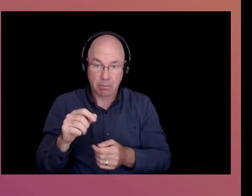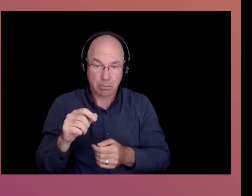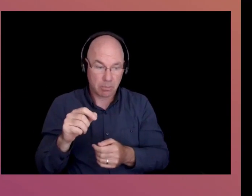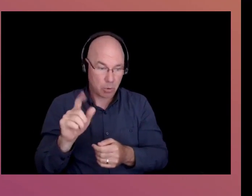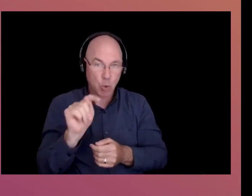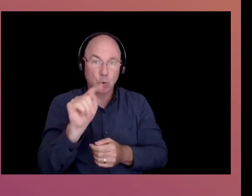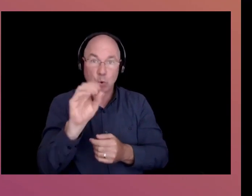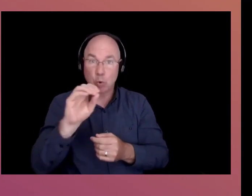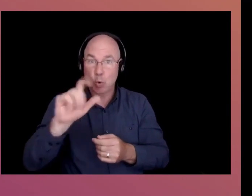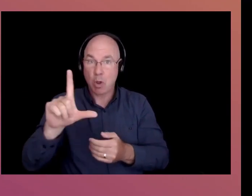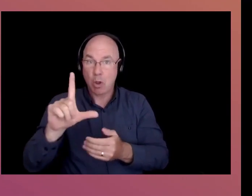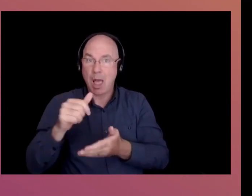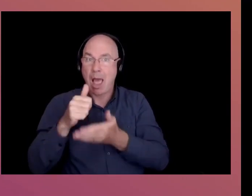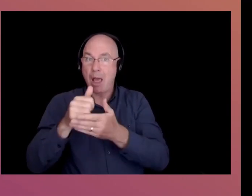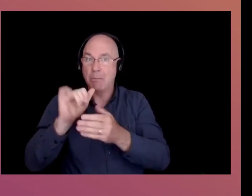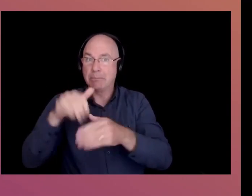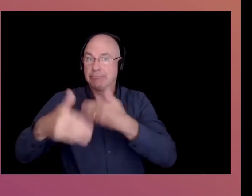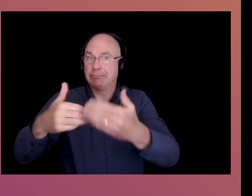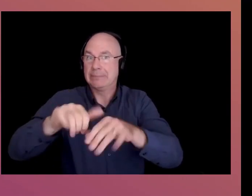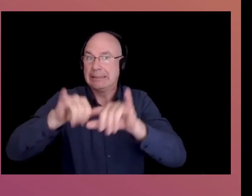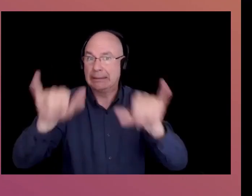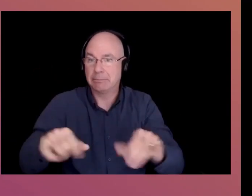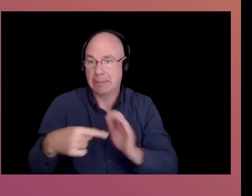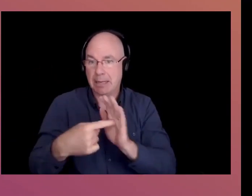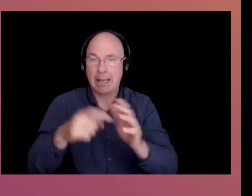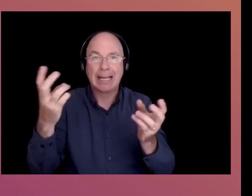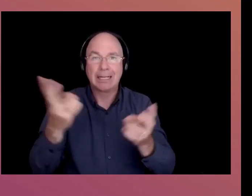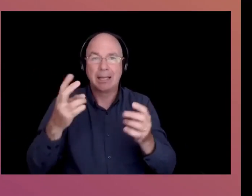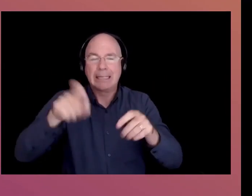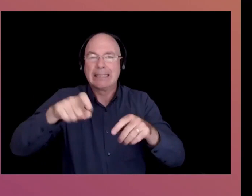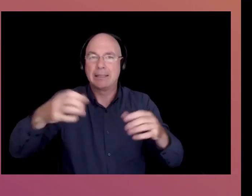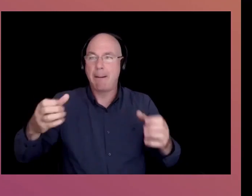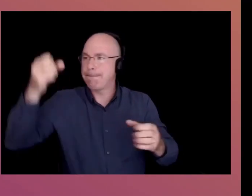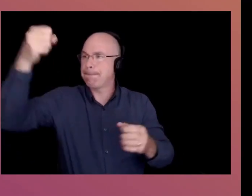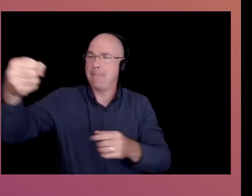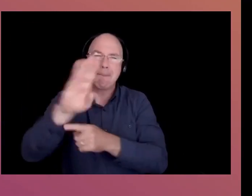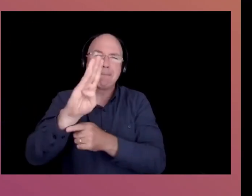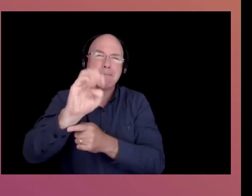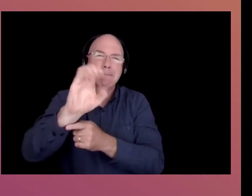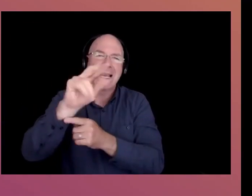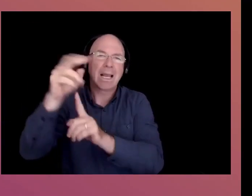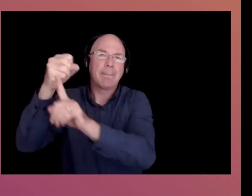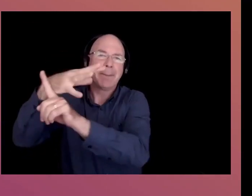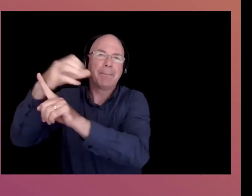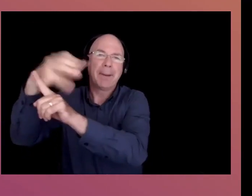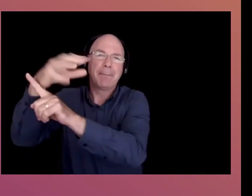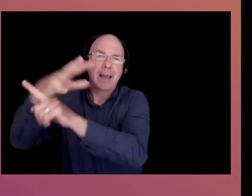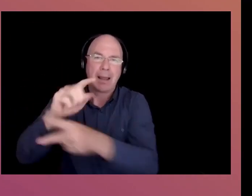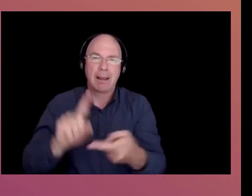the system, such as beacon installation, assistance, map editor, and so